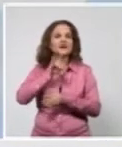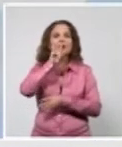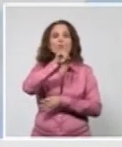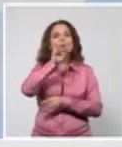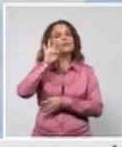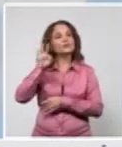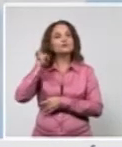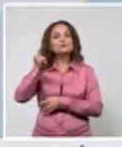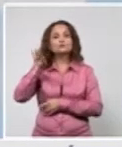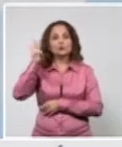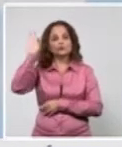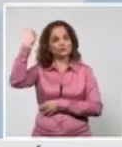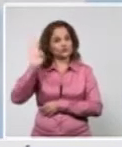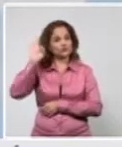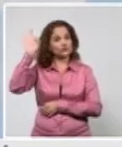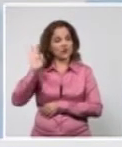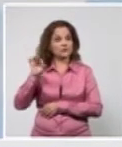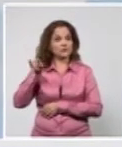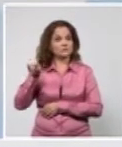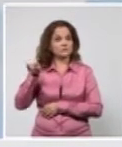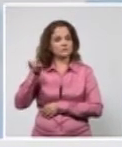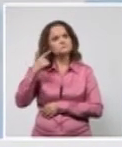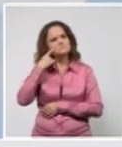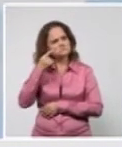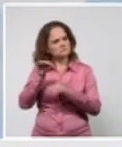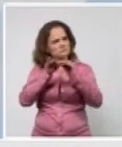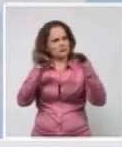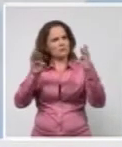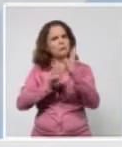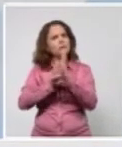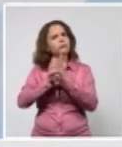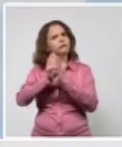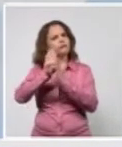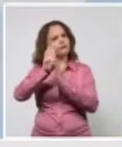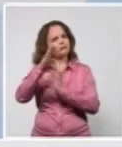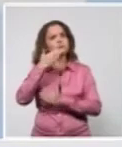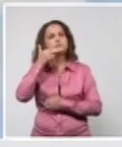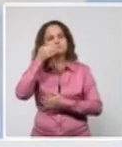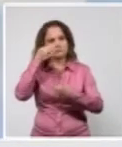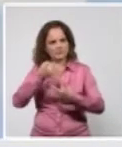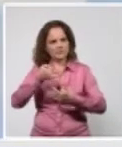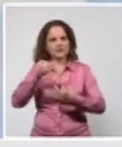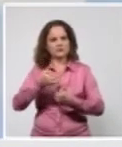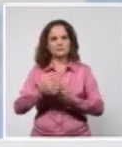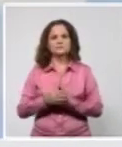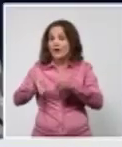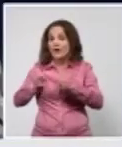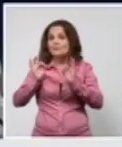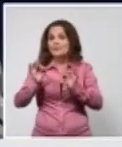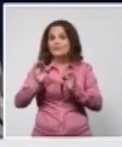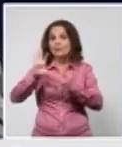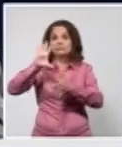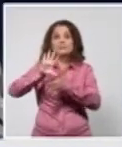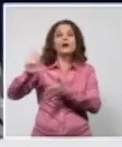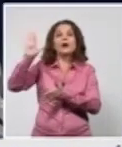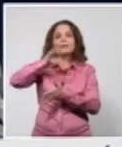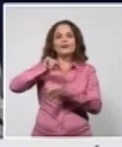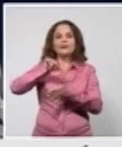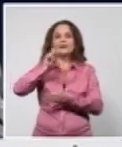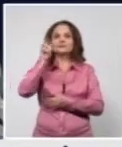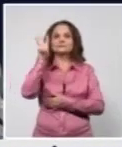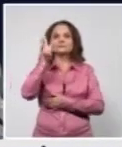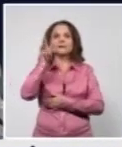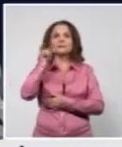today, hence the figure of COVID-19 fatalities stands at 122. This means that the island